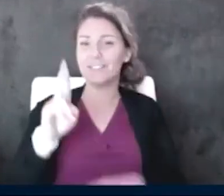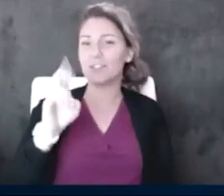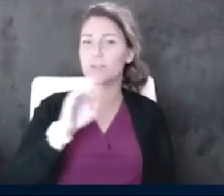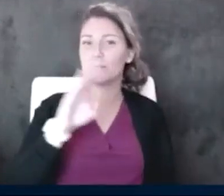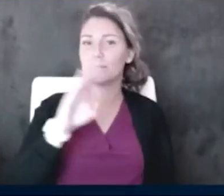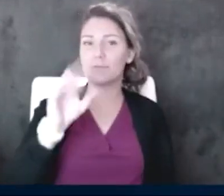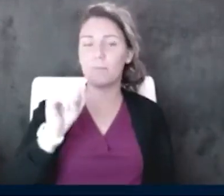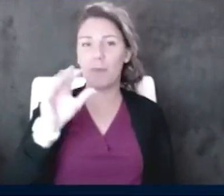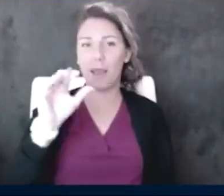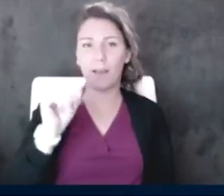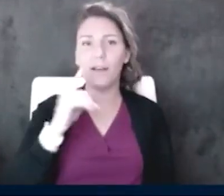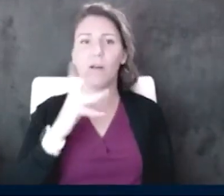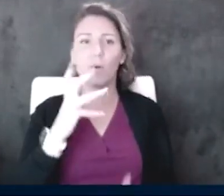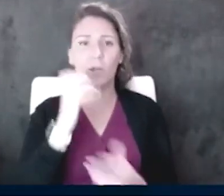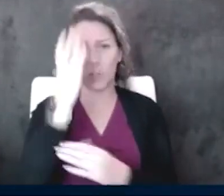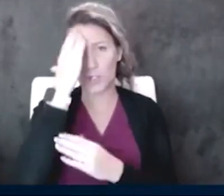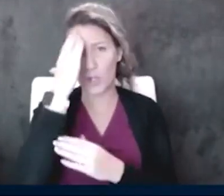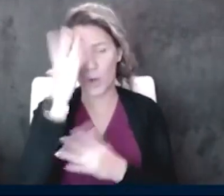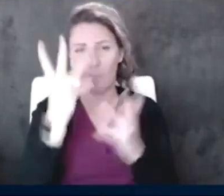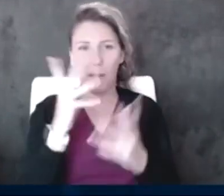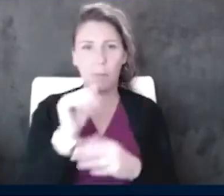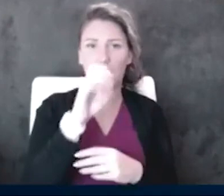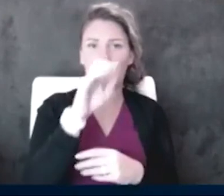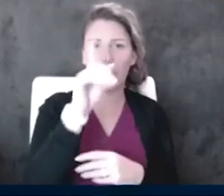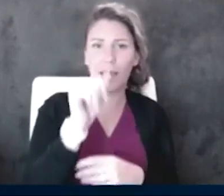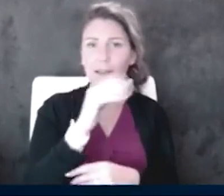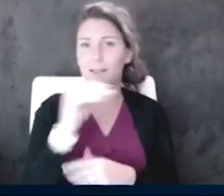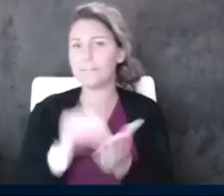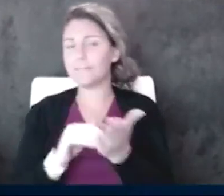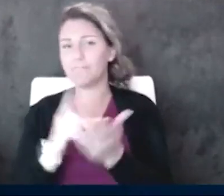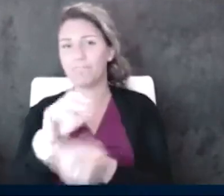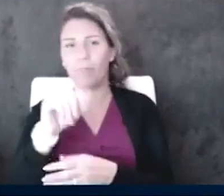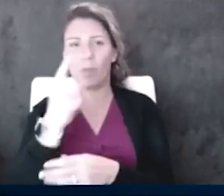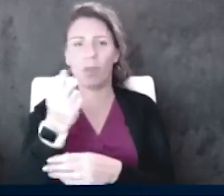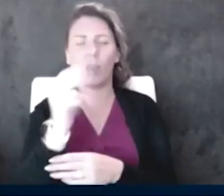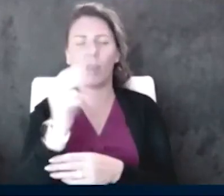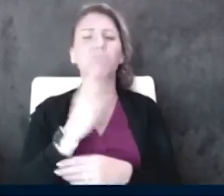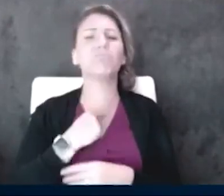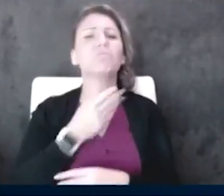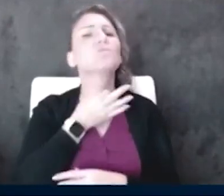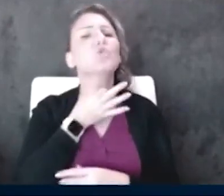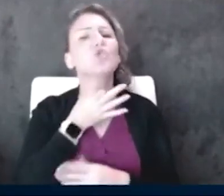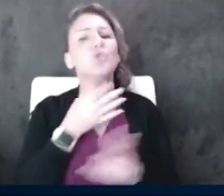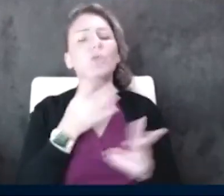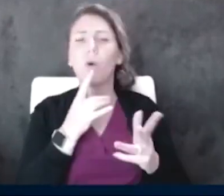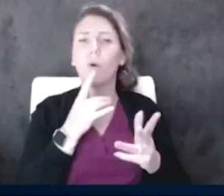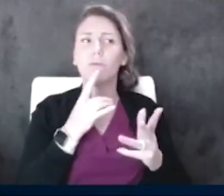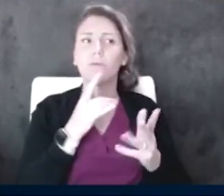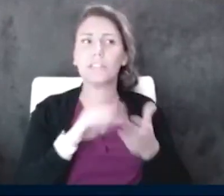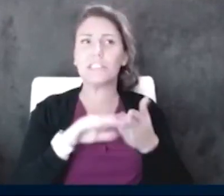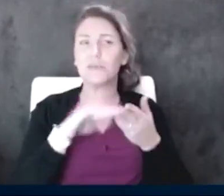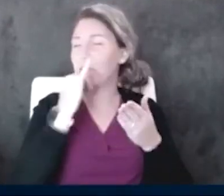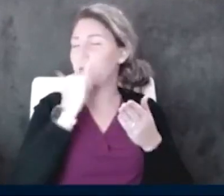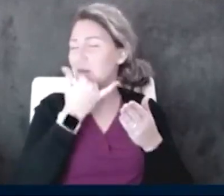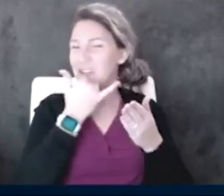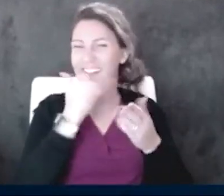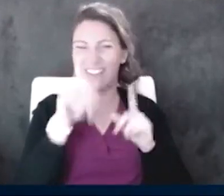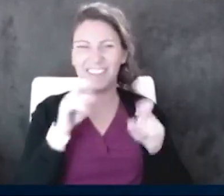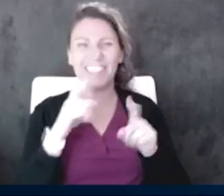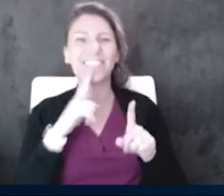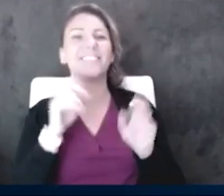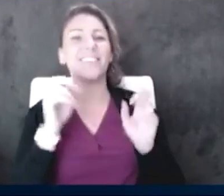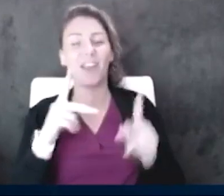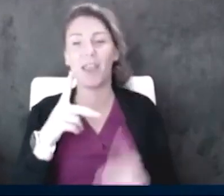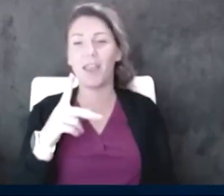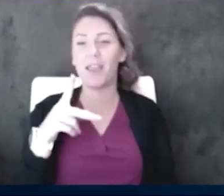Amanda and Dr. Hawkinson can answer this. I'm curious what people do. Excuse me, wrong question. Okay. So Peg wants to know, is there a wait